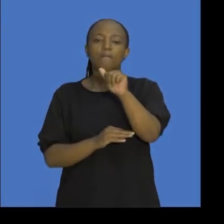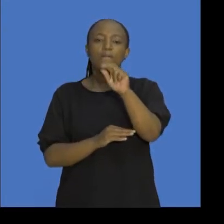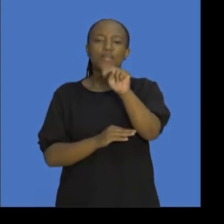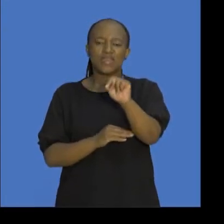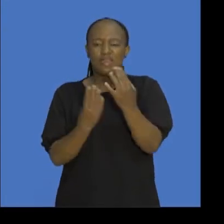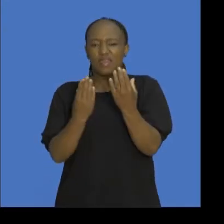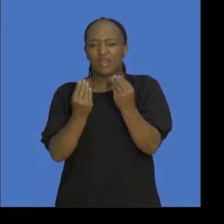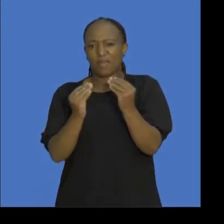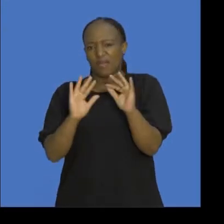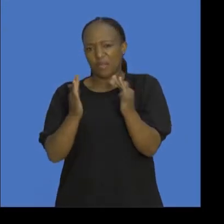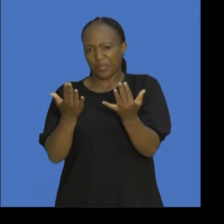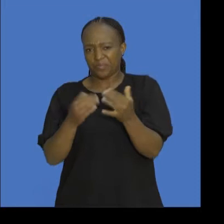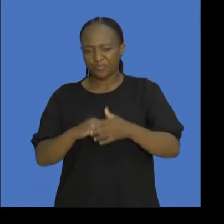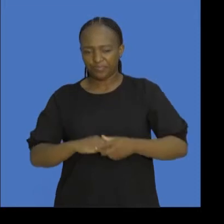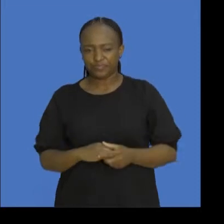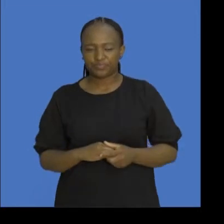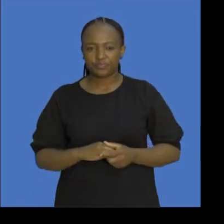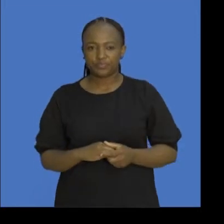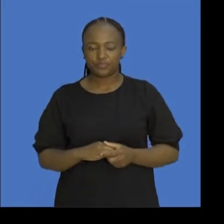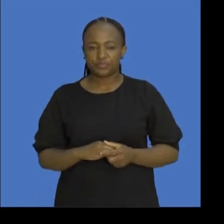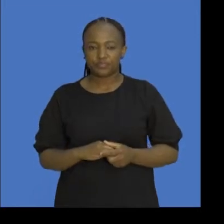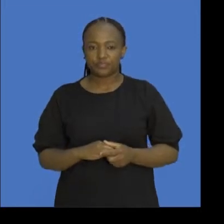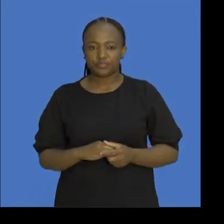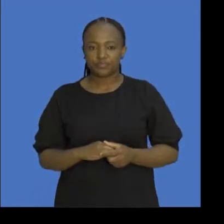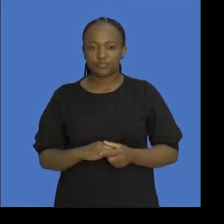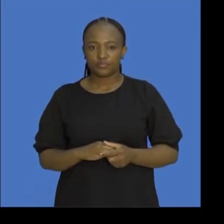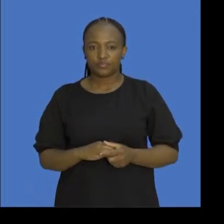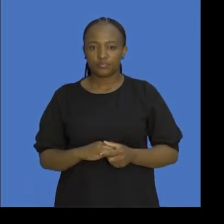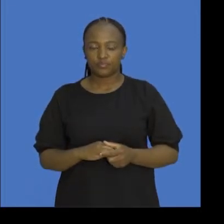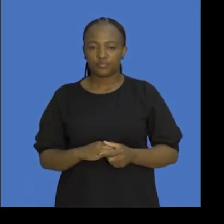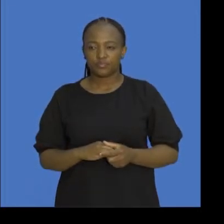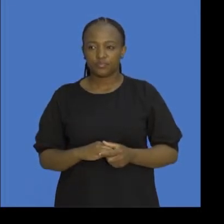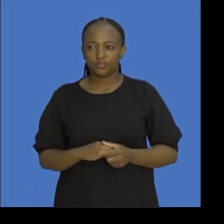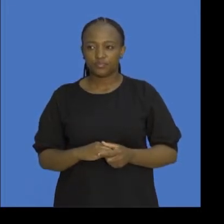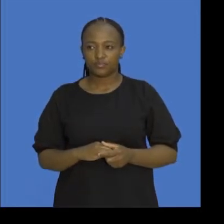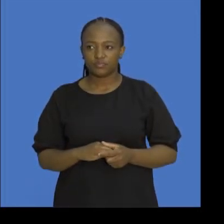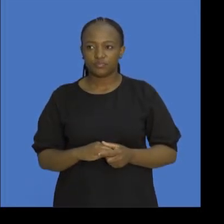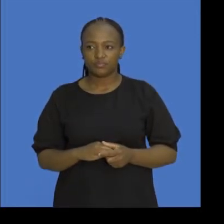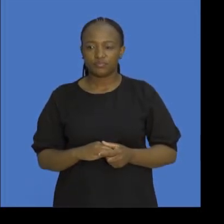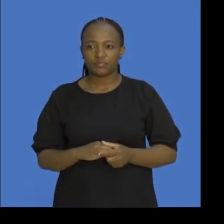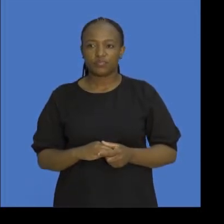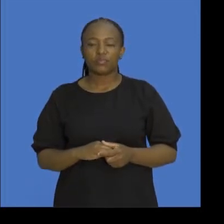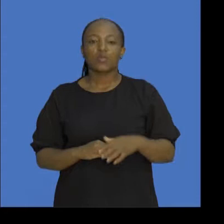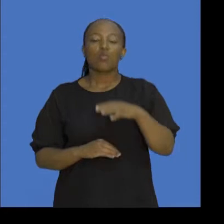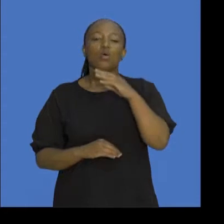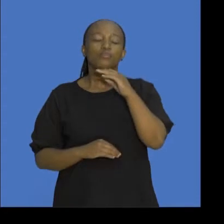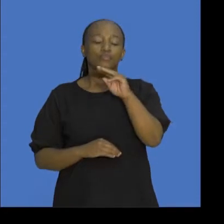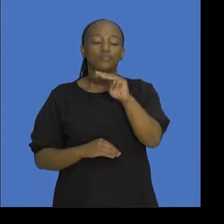the mean is what is commonly known to tend to think as the